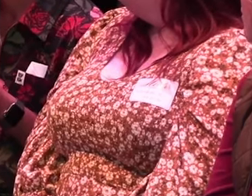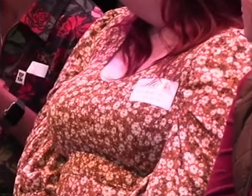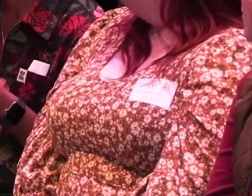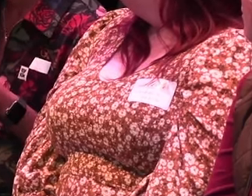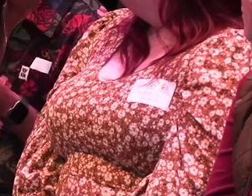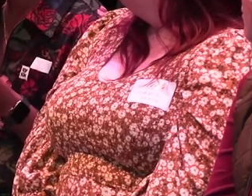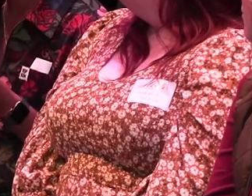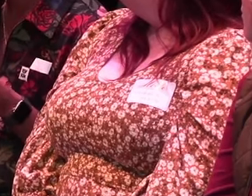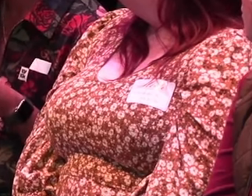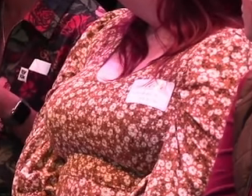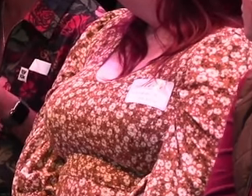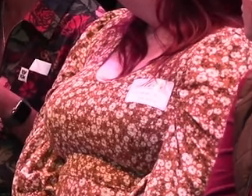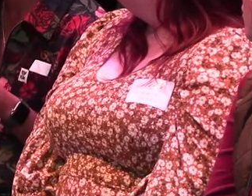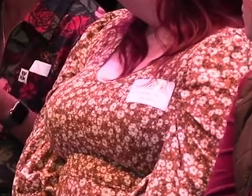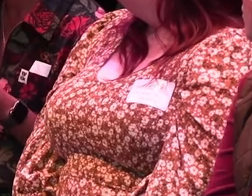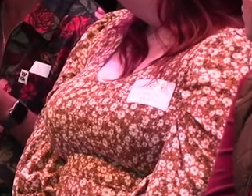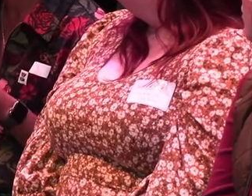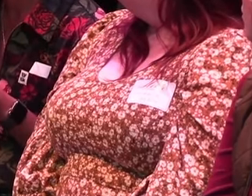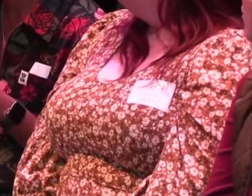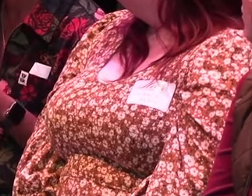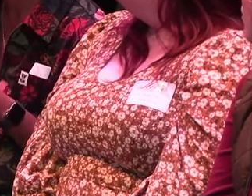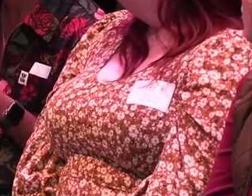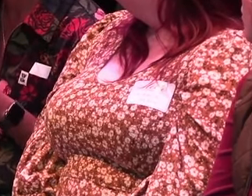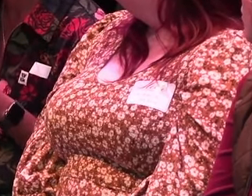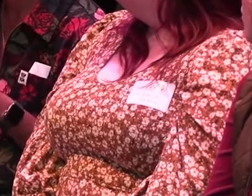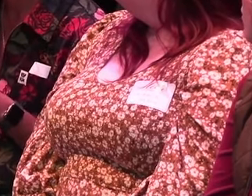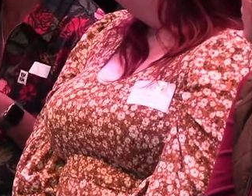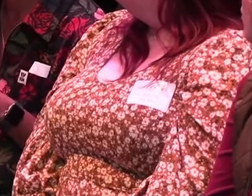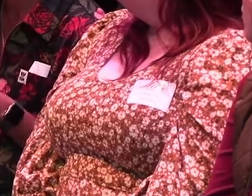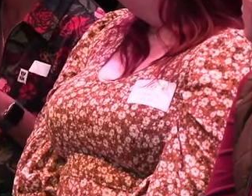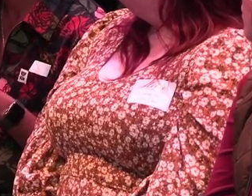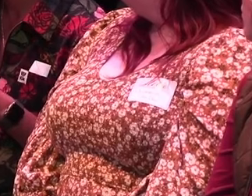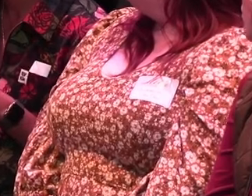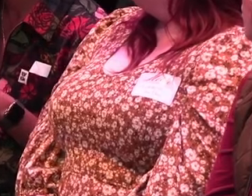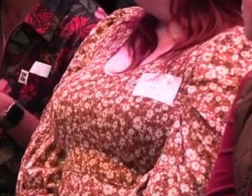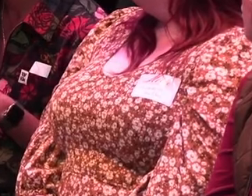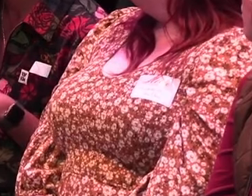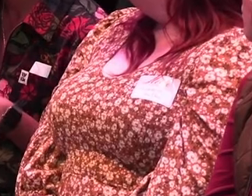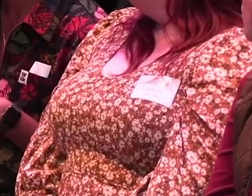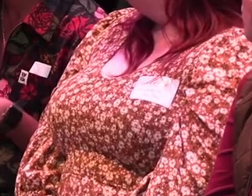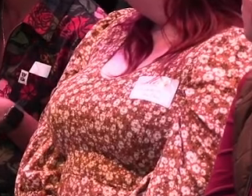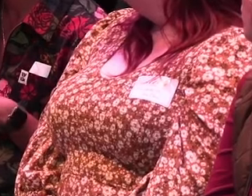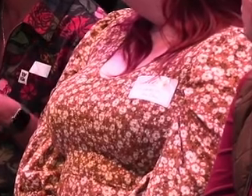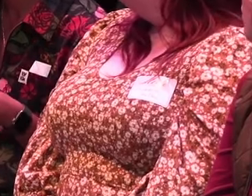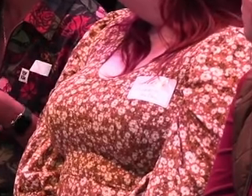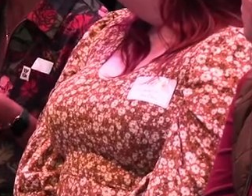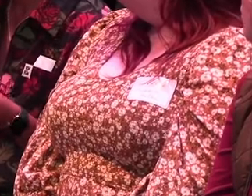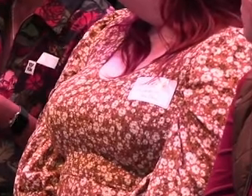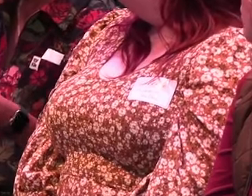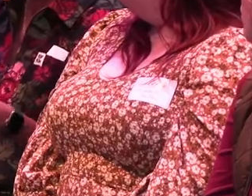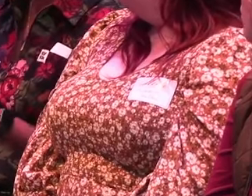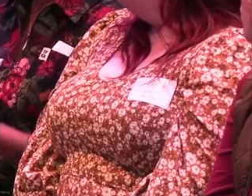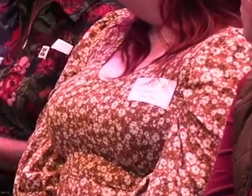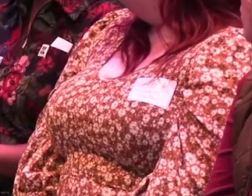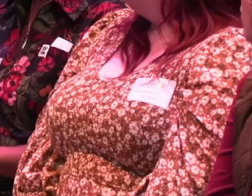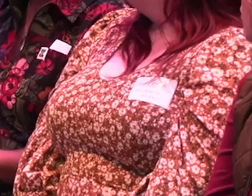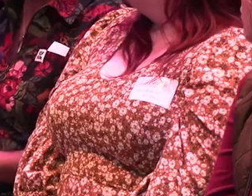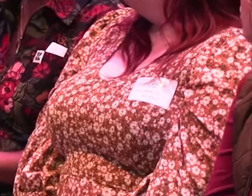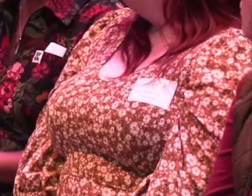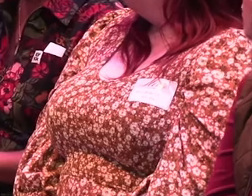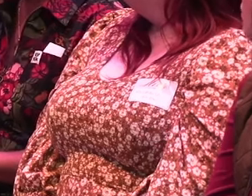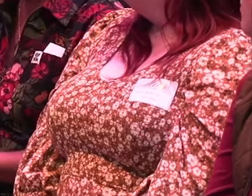In thinking about, you know, community, in thinking about resources, I was really drawn to the broken business